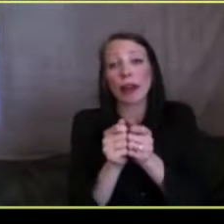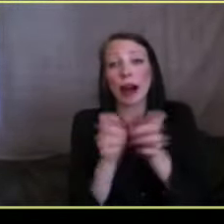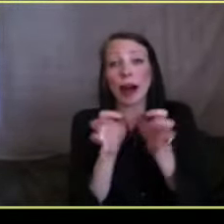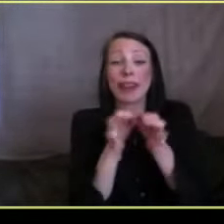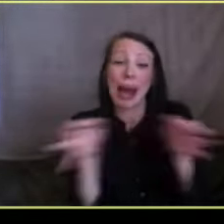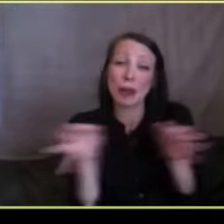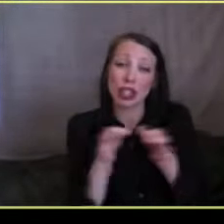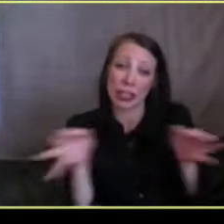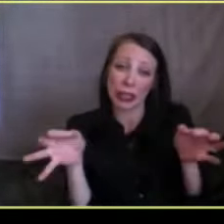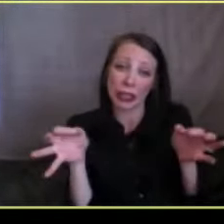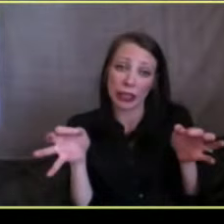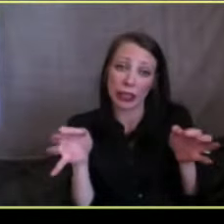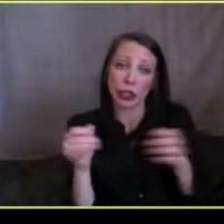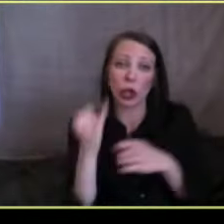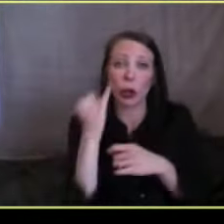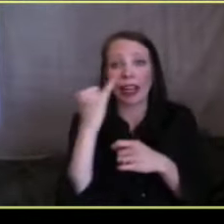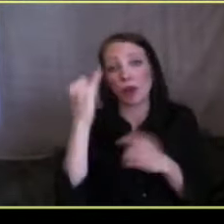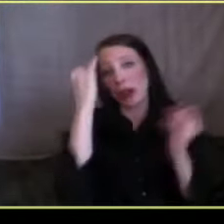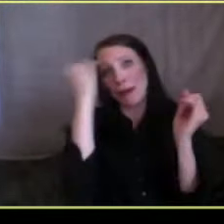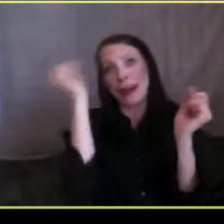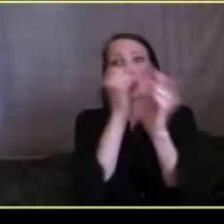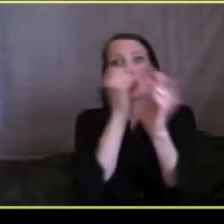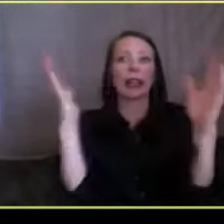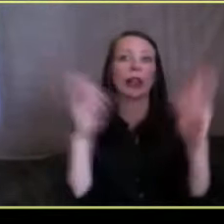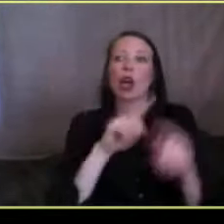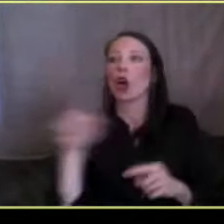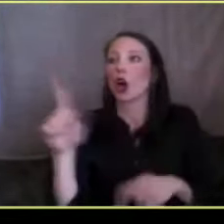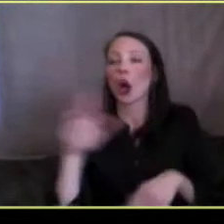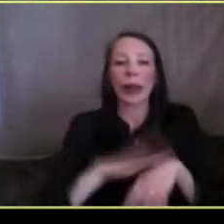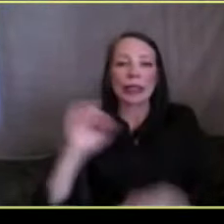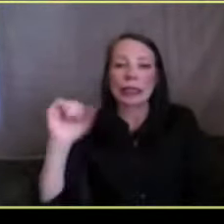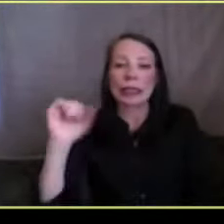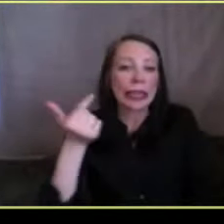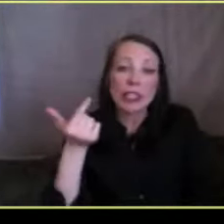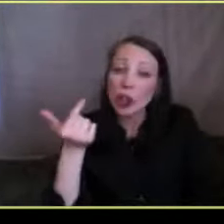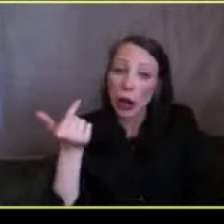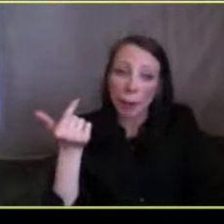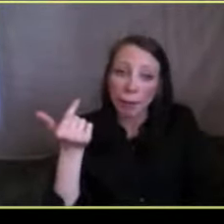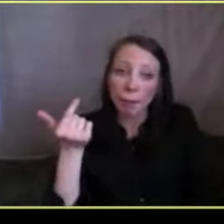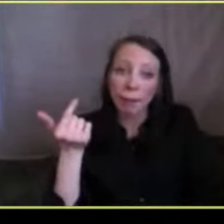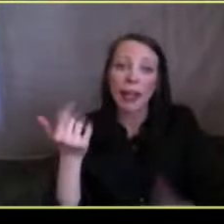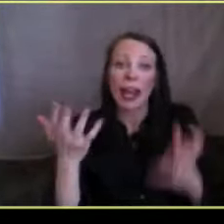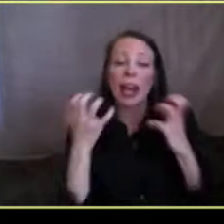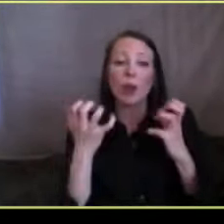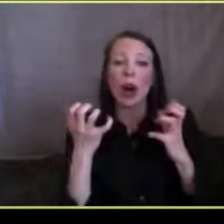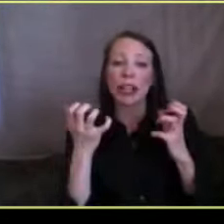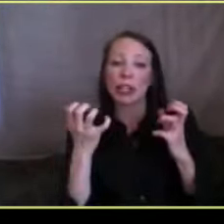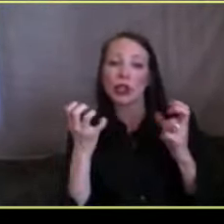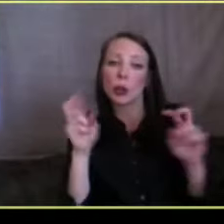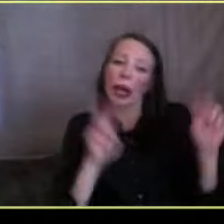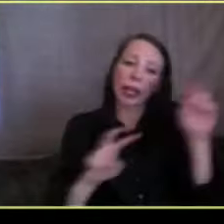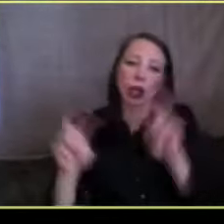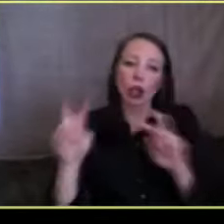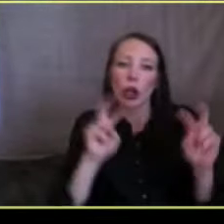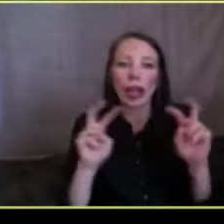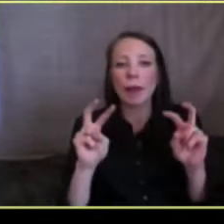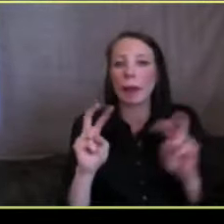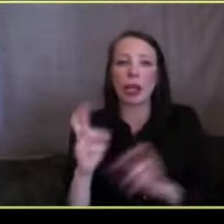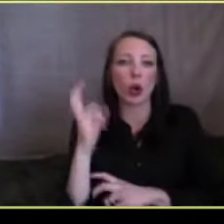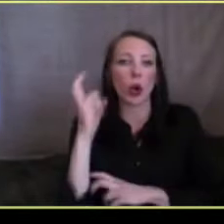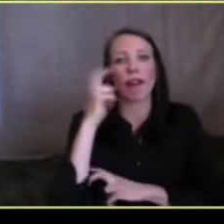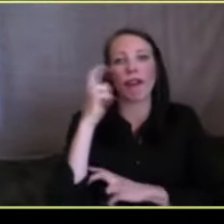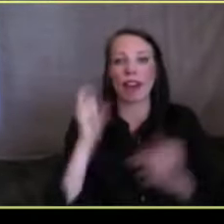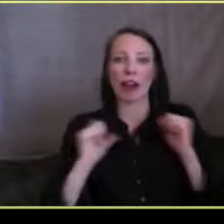with captioning. So like, if you can imagine going onto like Instagram and wanting to like look at